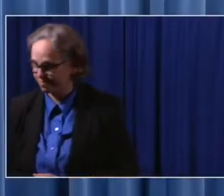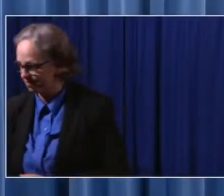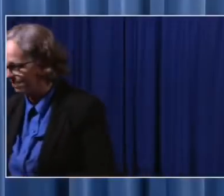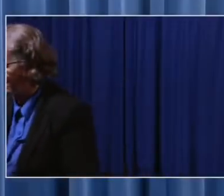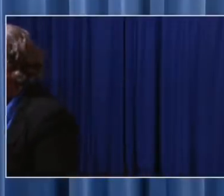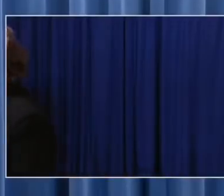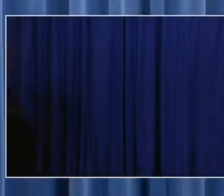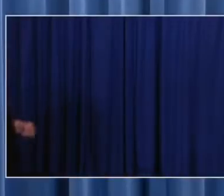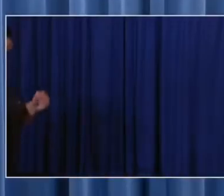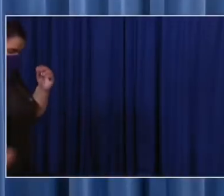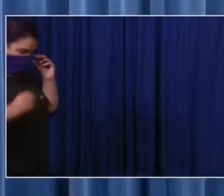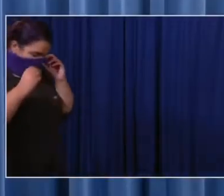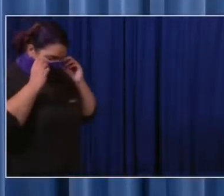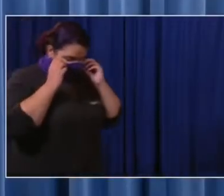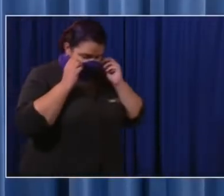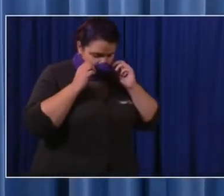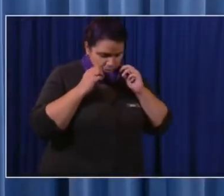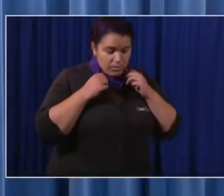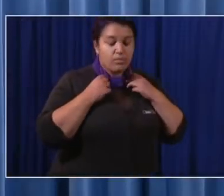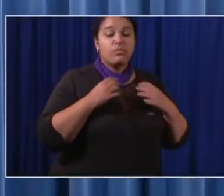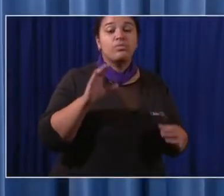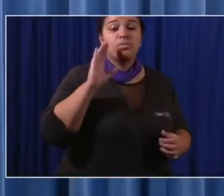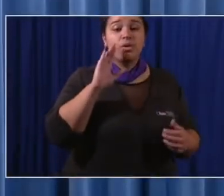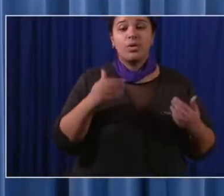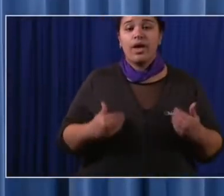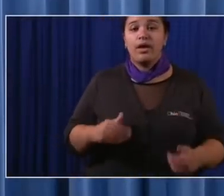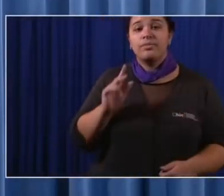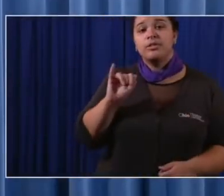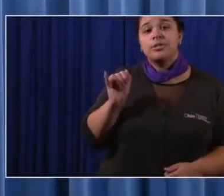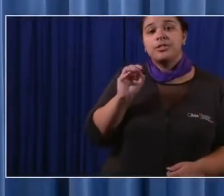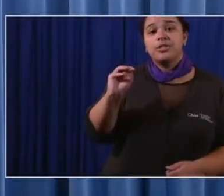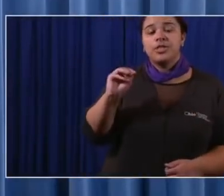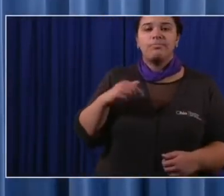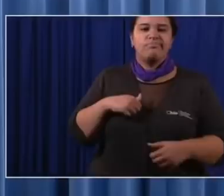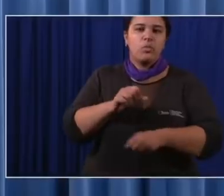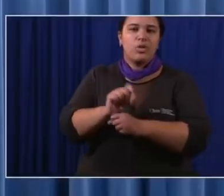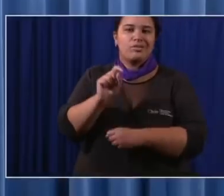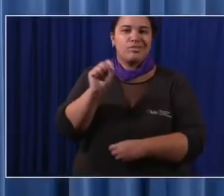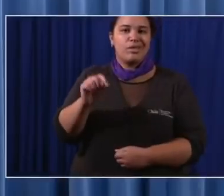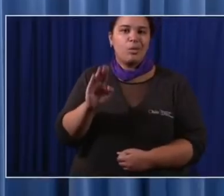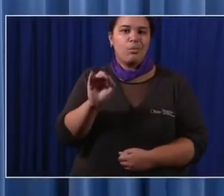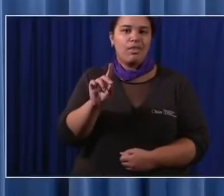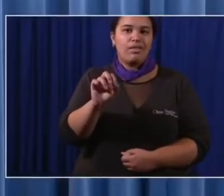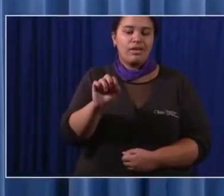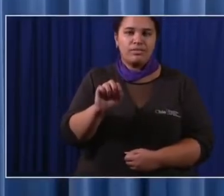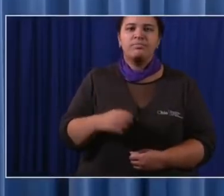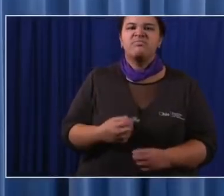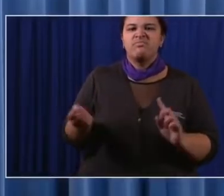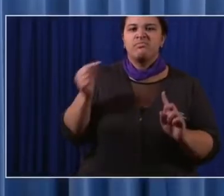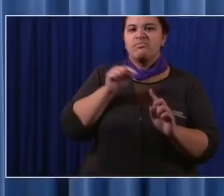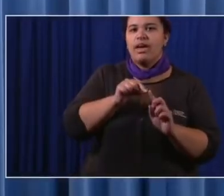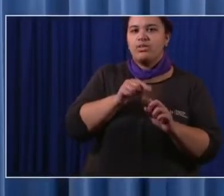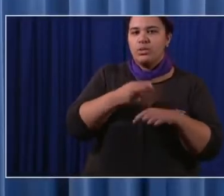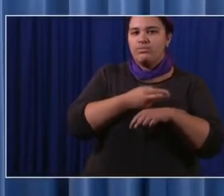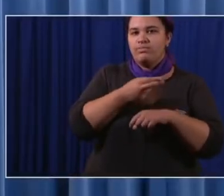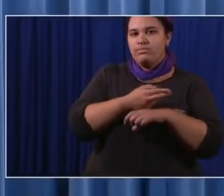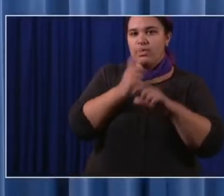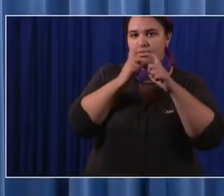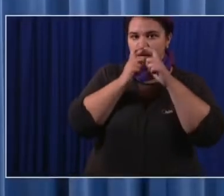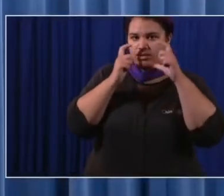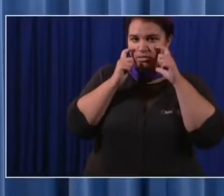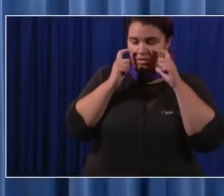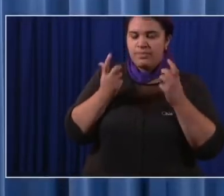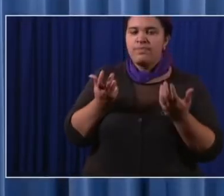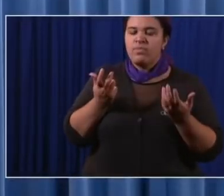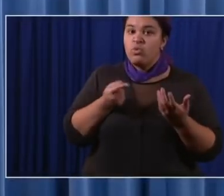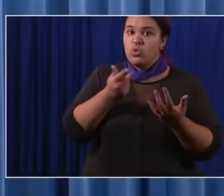Hello, Governor. Jim Province with the Toledo Blade. And continuing with the face mask issue, I know that you want everybody to wear a face